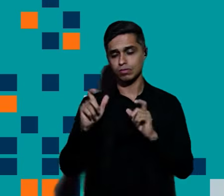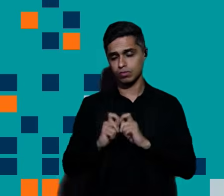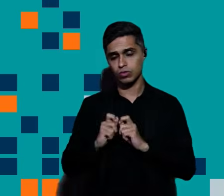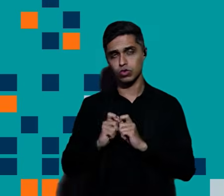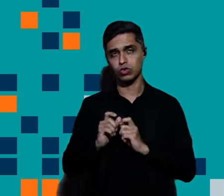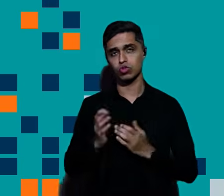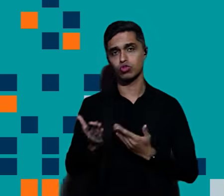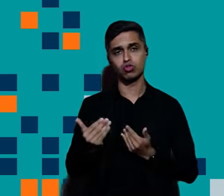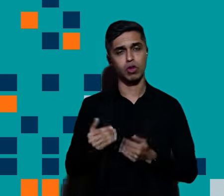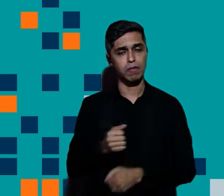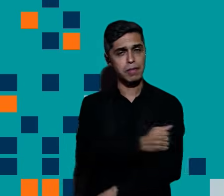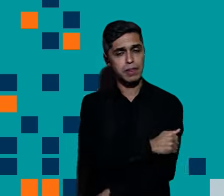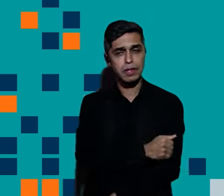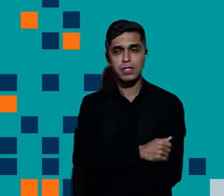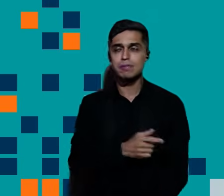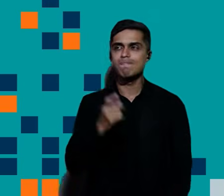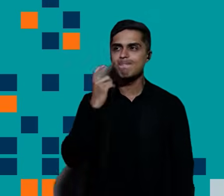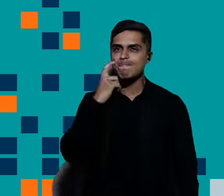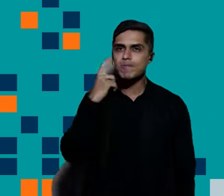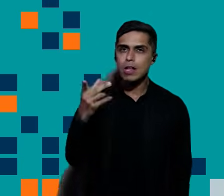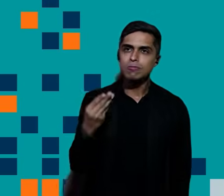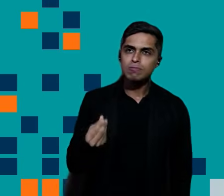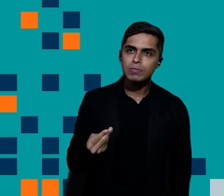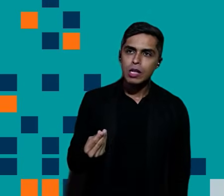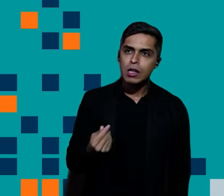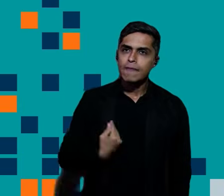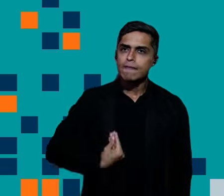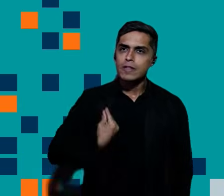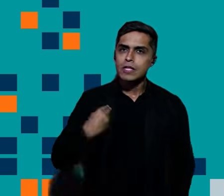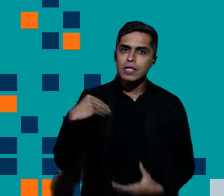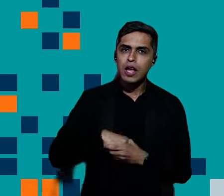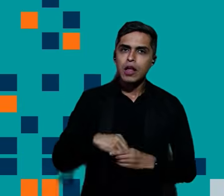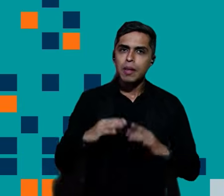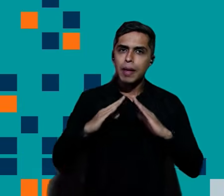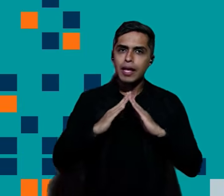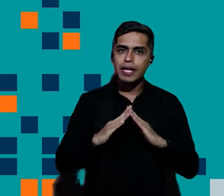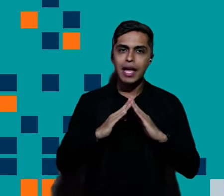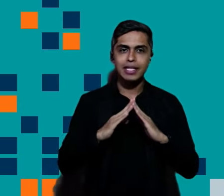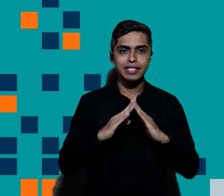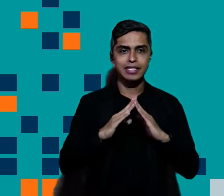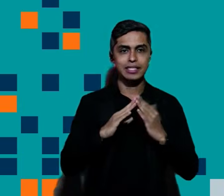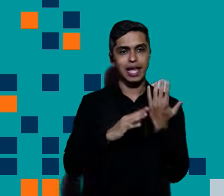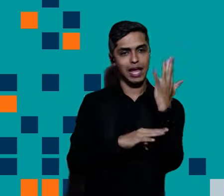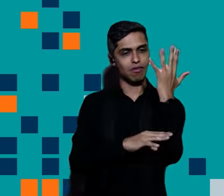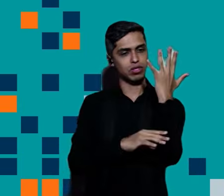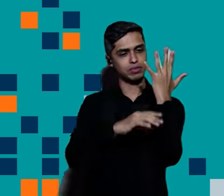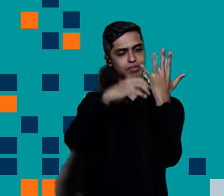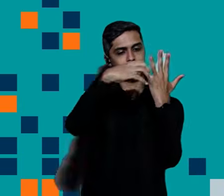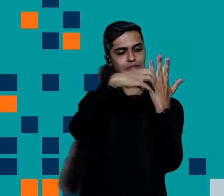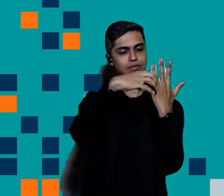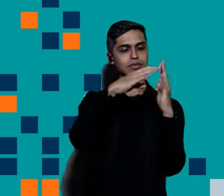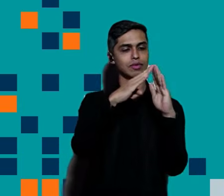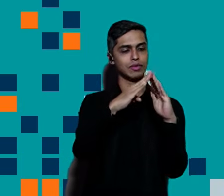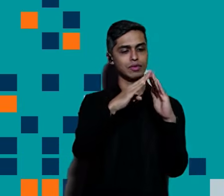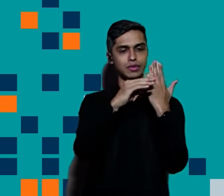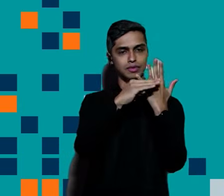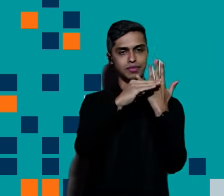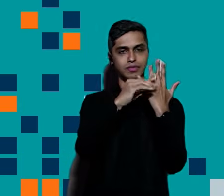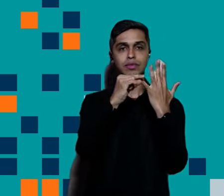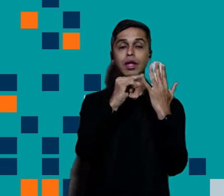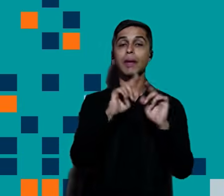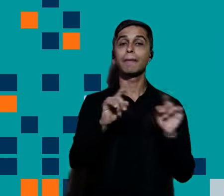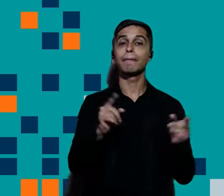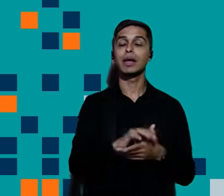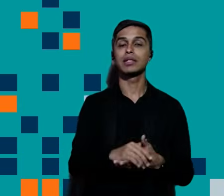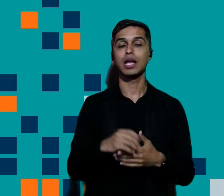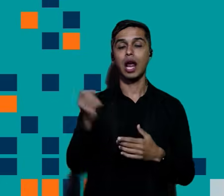in a treehouse. But more importantly, as the light changes from the early morning to the end of the day, from